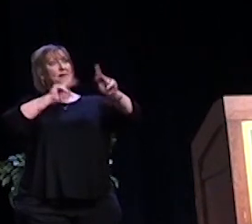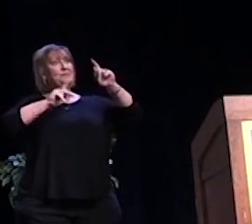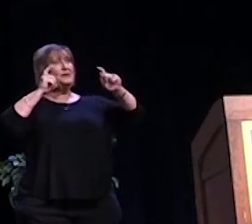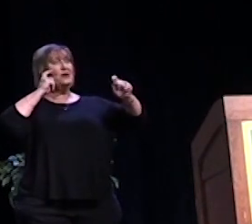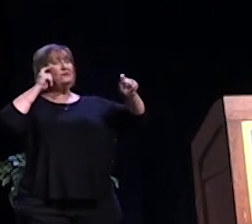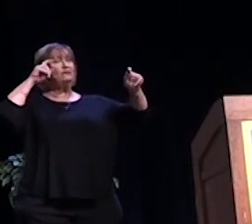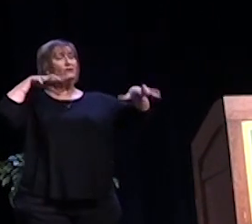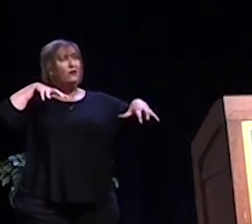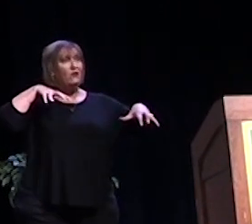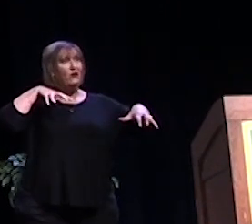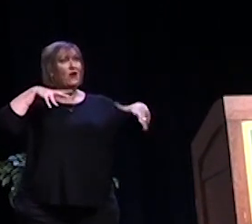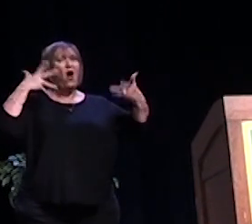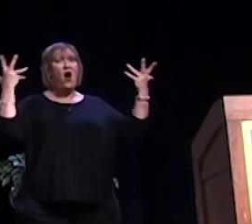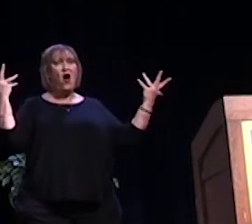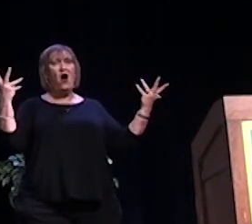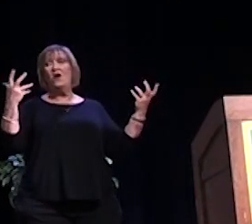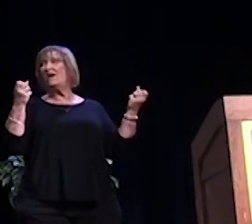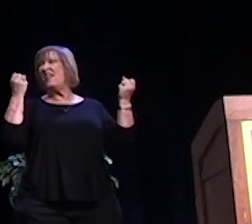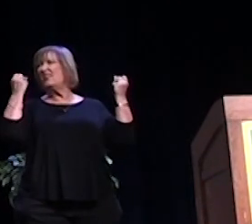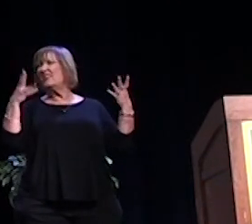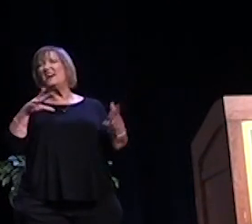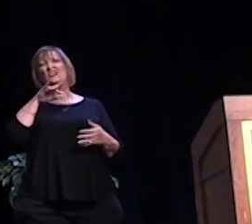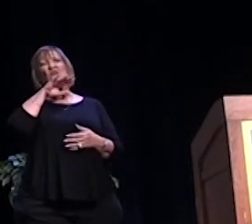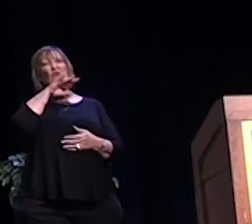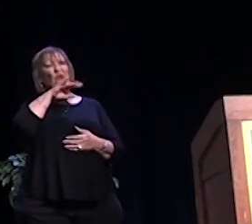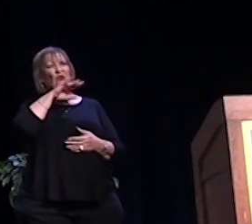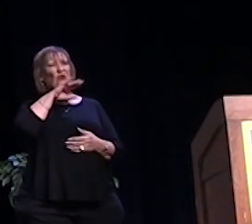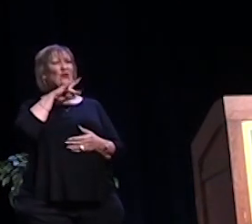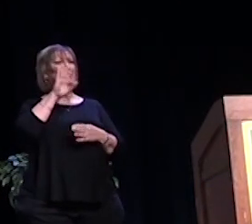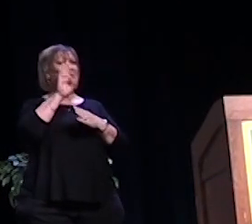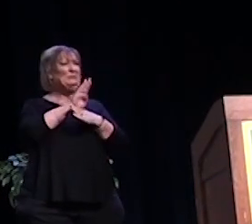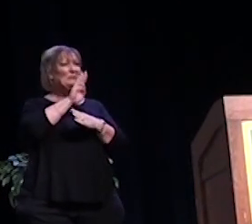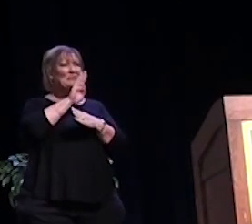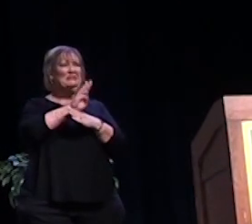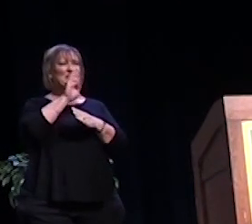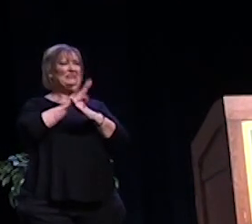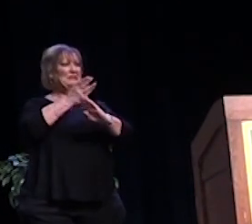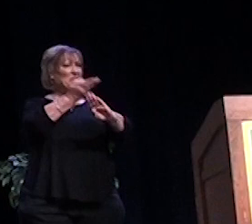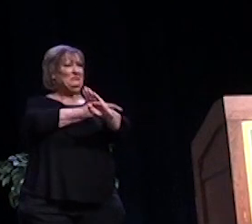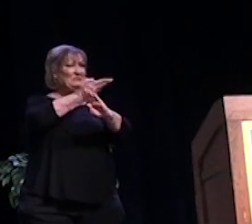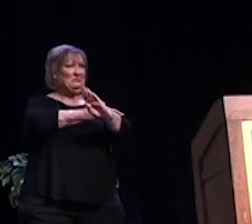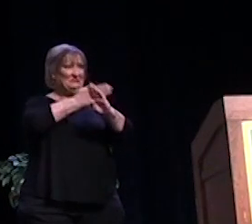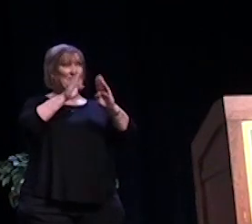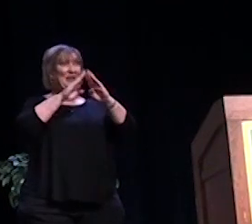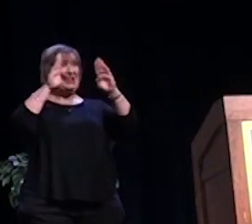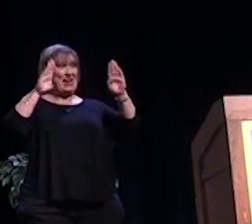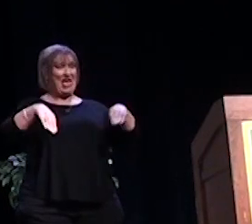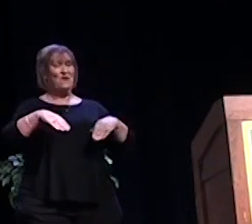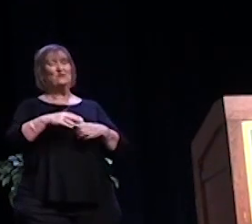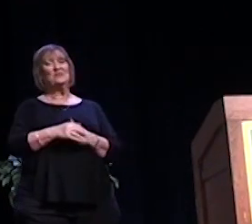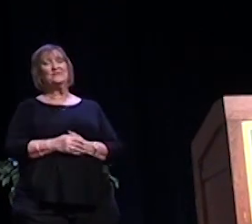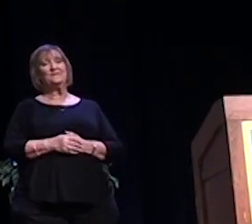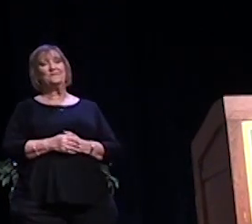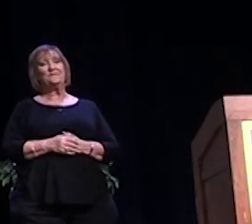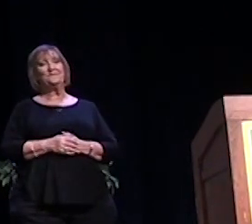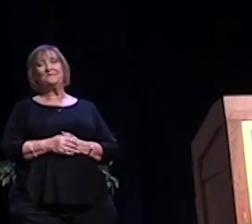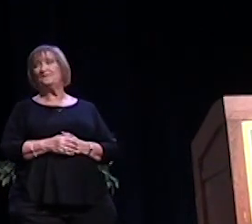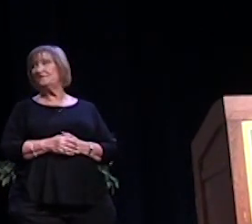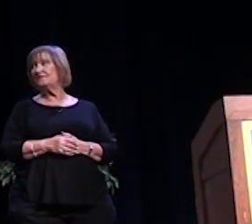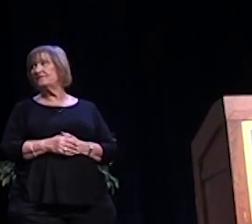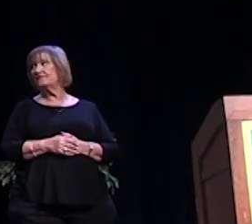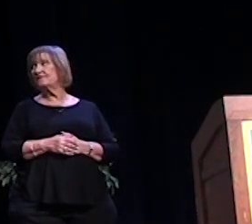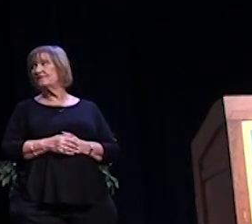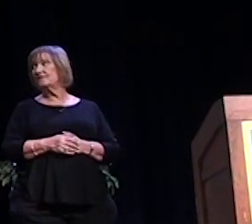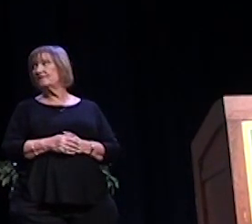there's lots of dirty dust during the process. So, but rehab by itself is